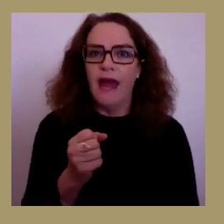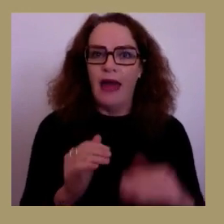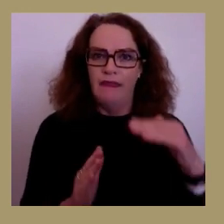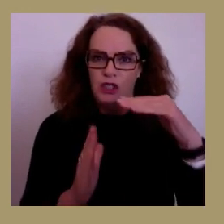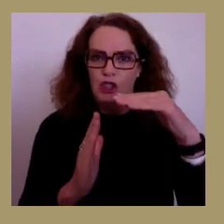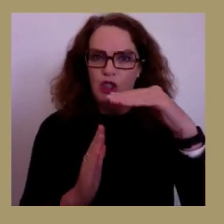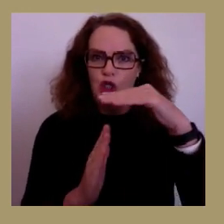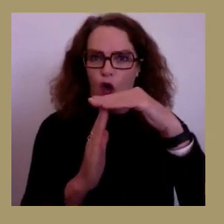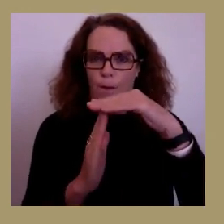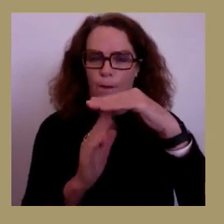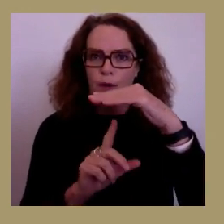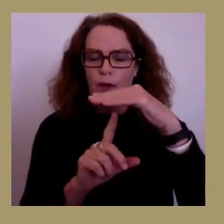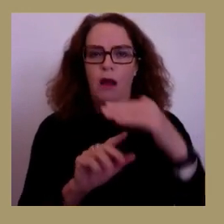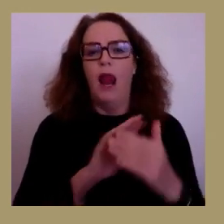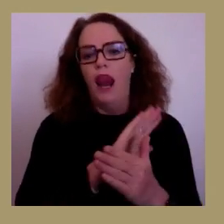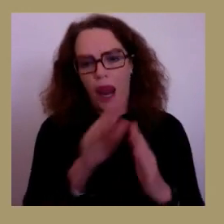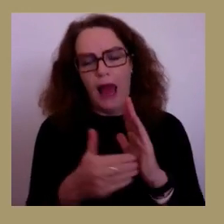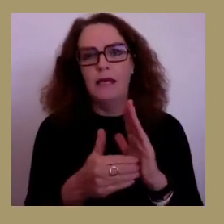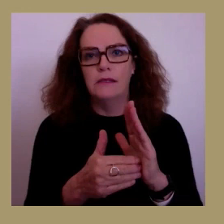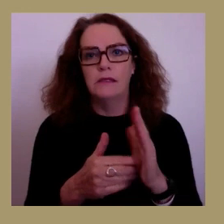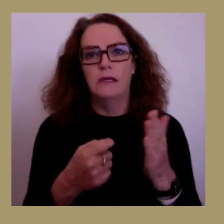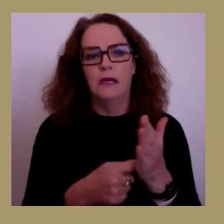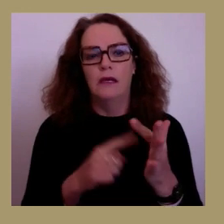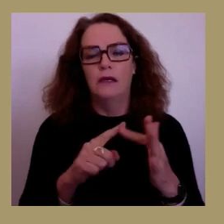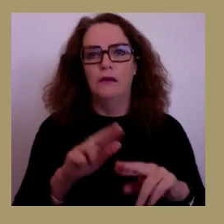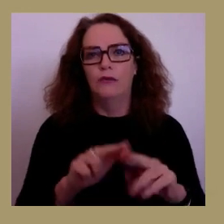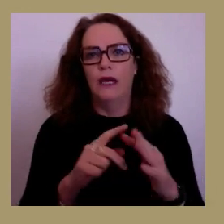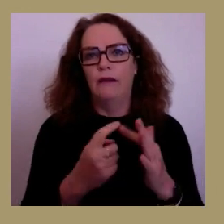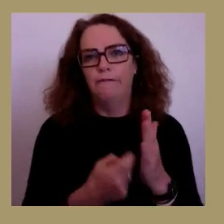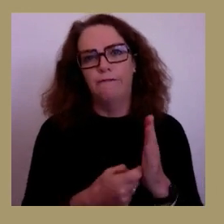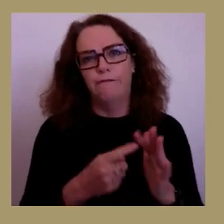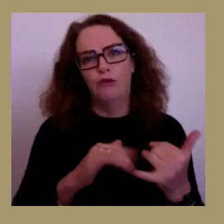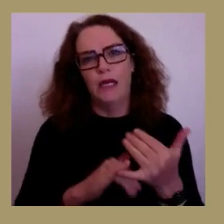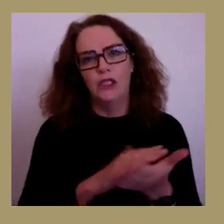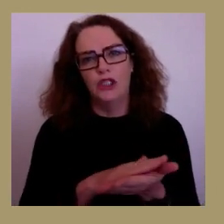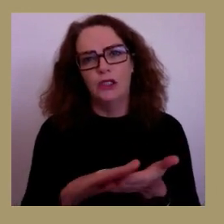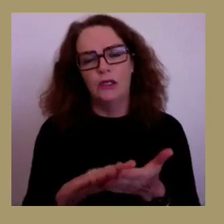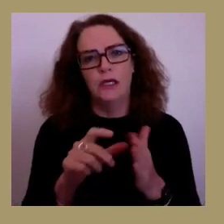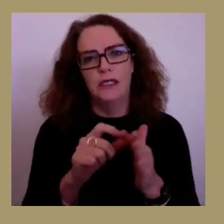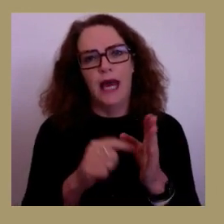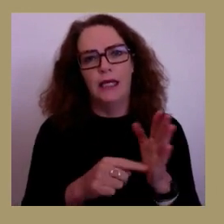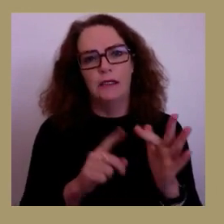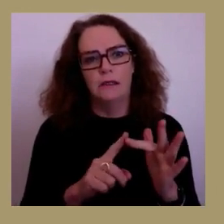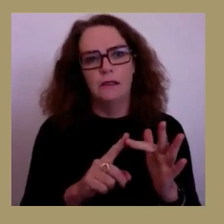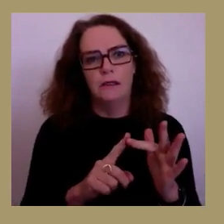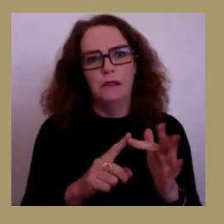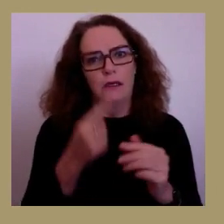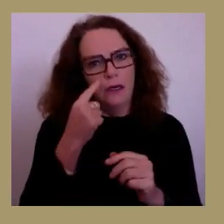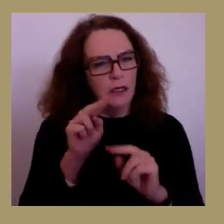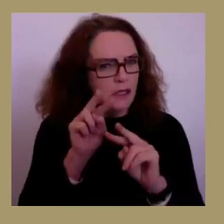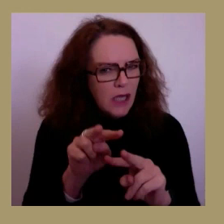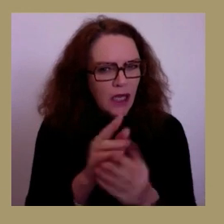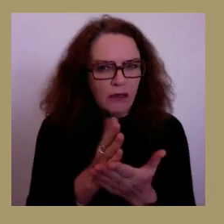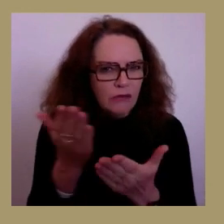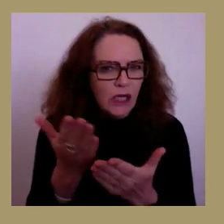actually, another mechanism to check to see if it's actually a legitimate digital card, maybe not a